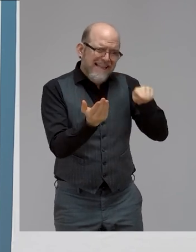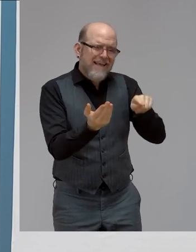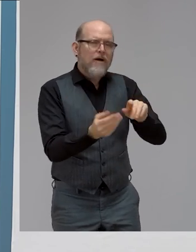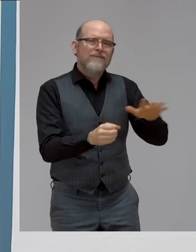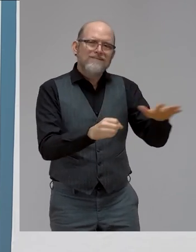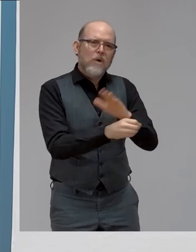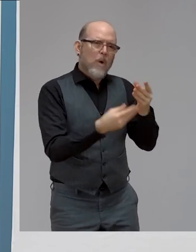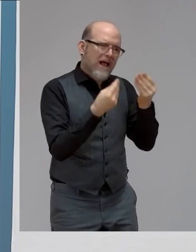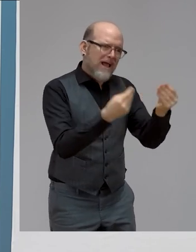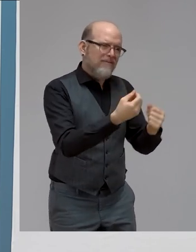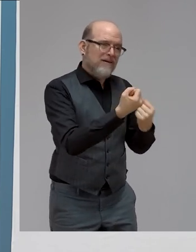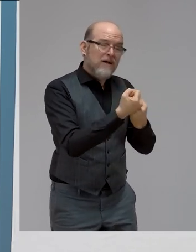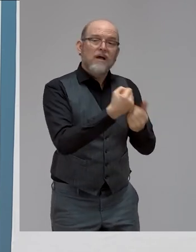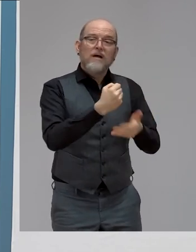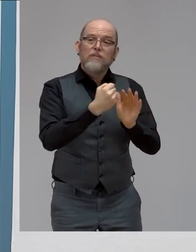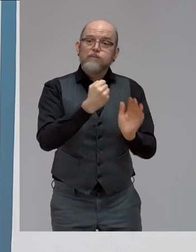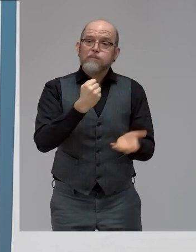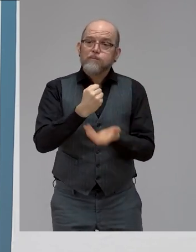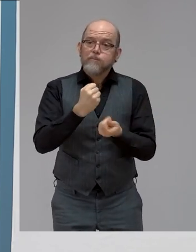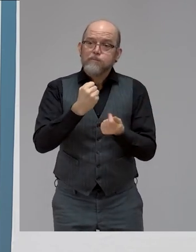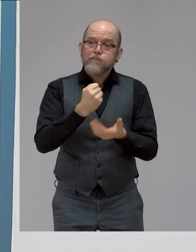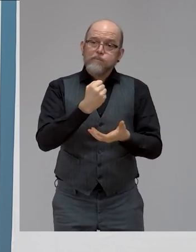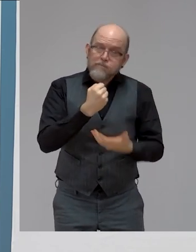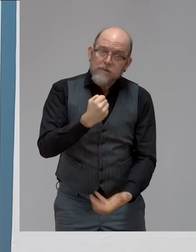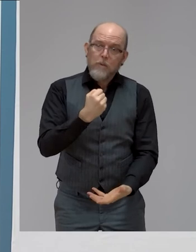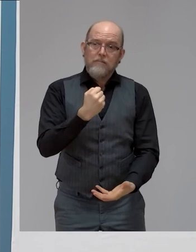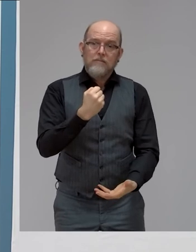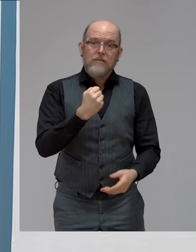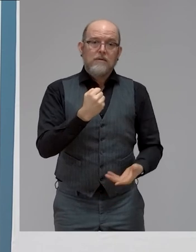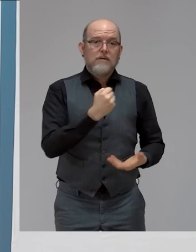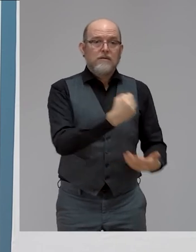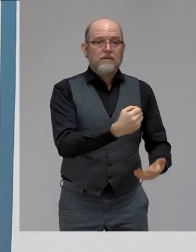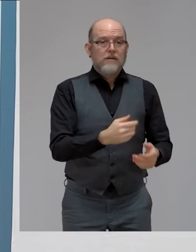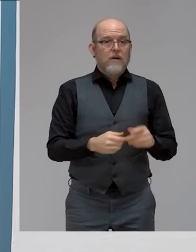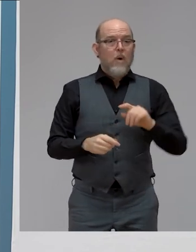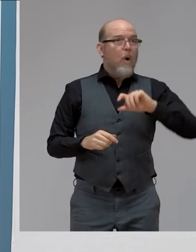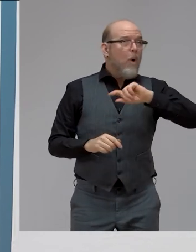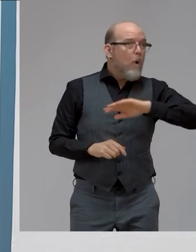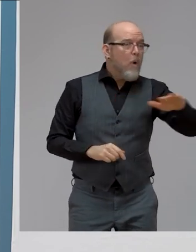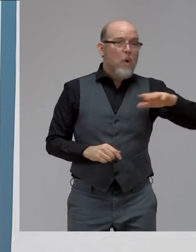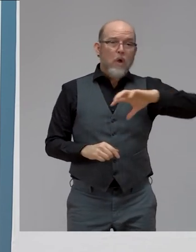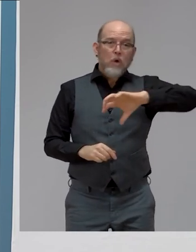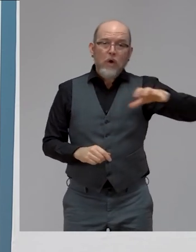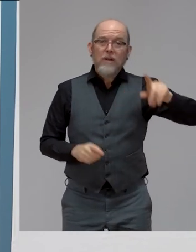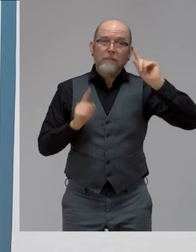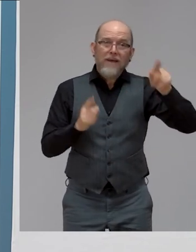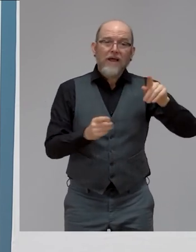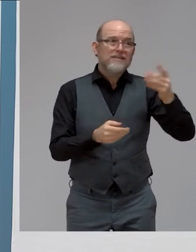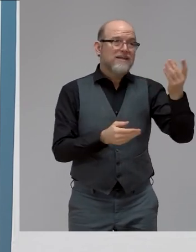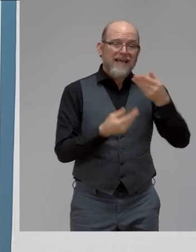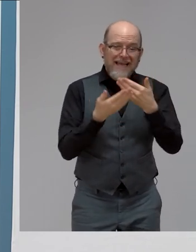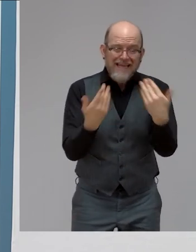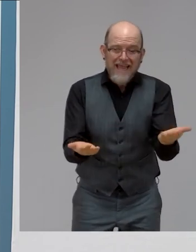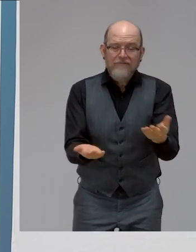financial support from all the countries for devices and software that are at the cutting edge